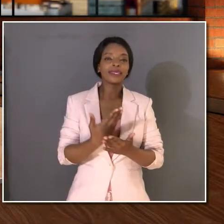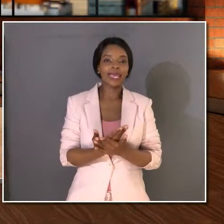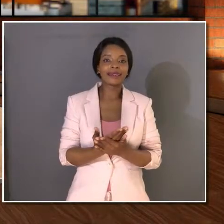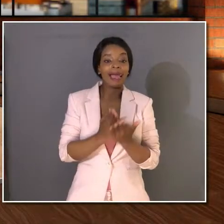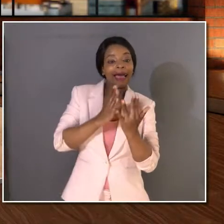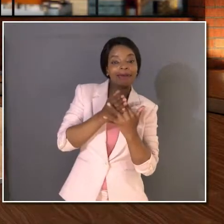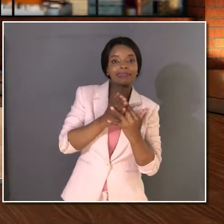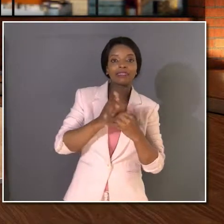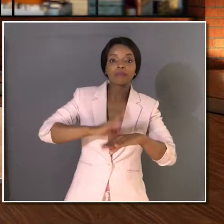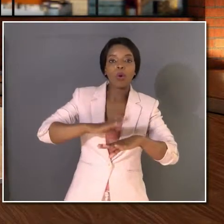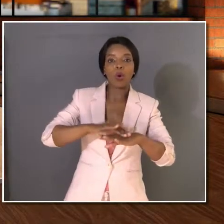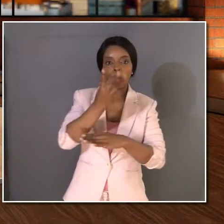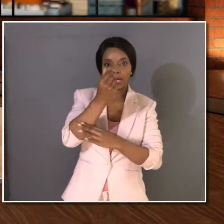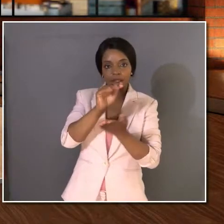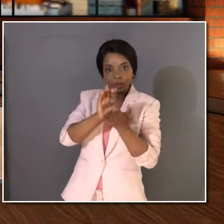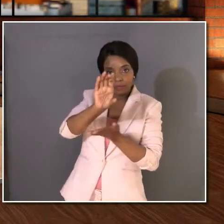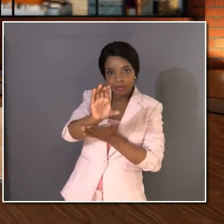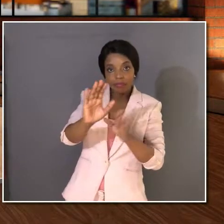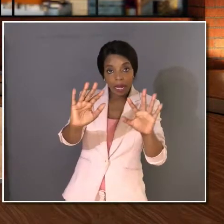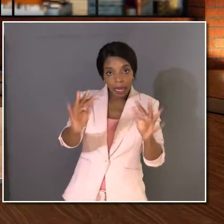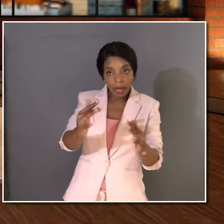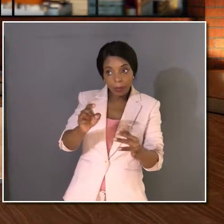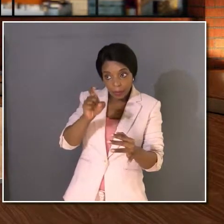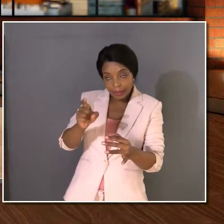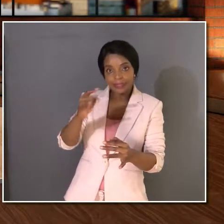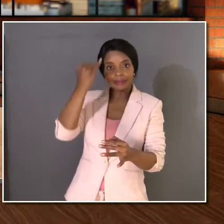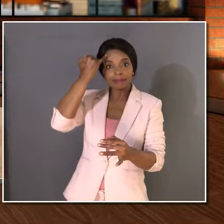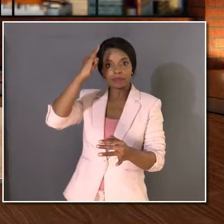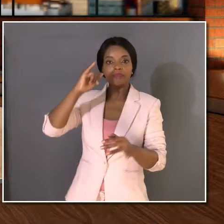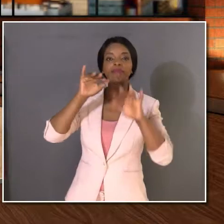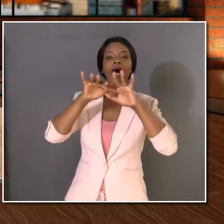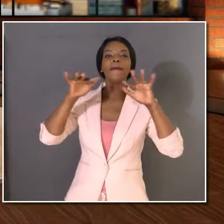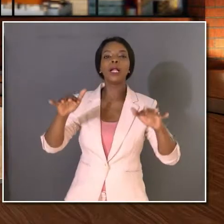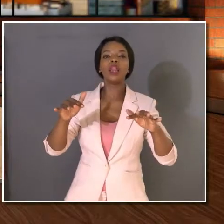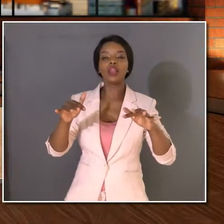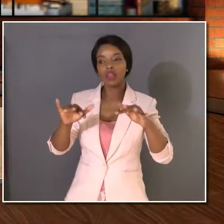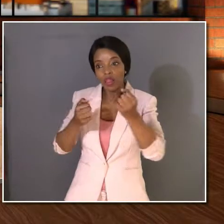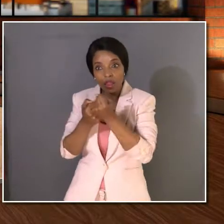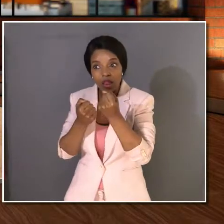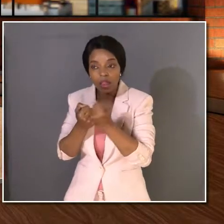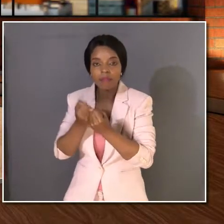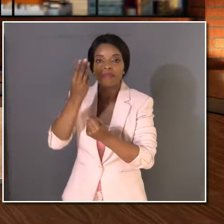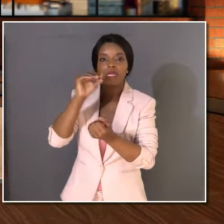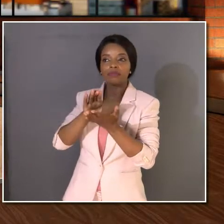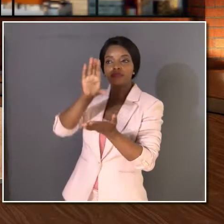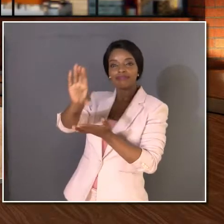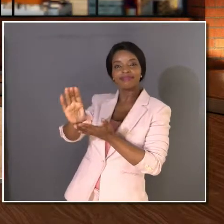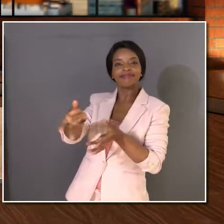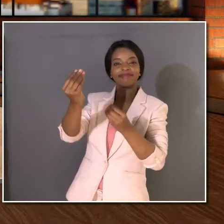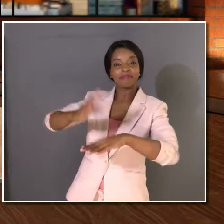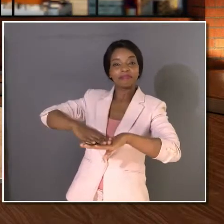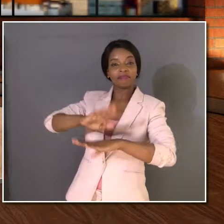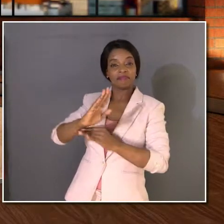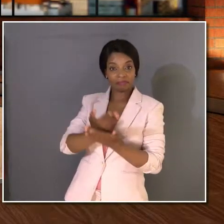our Social Innovation Fund to close the gap between seed and investor funding. And now, on to the